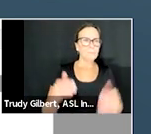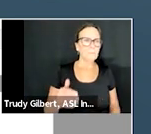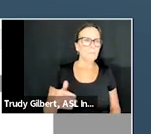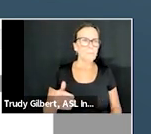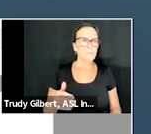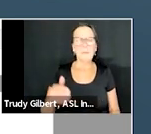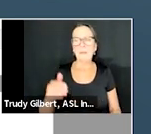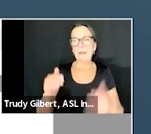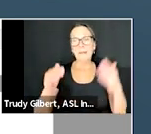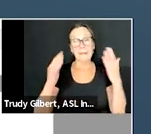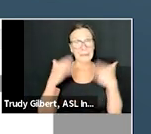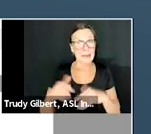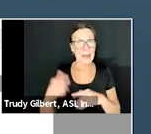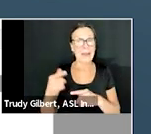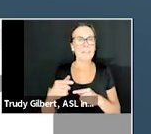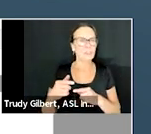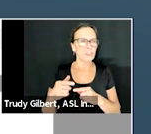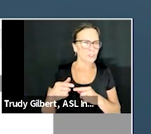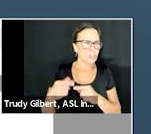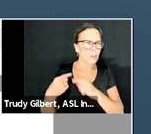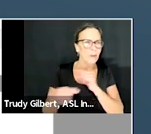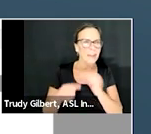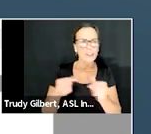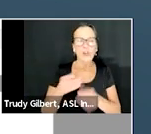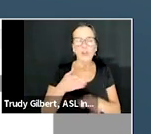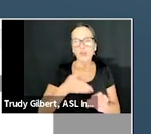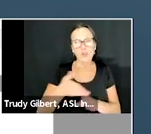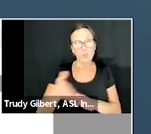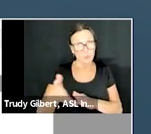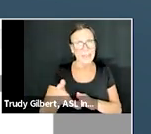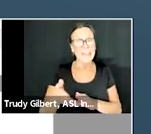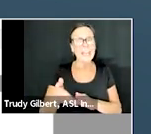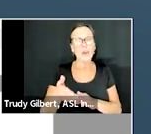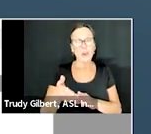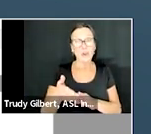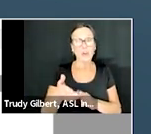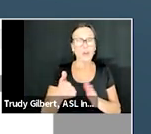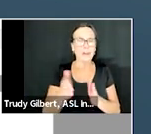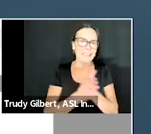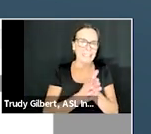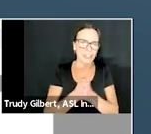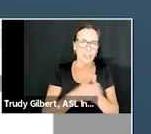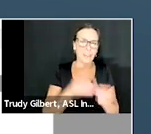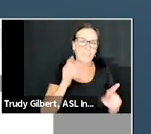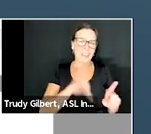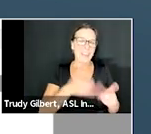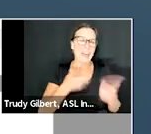I'm very involved in that. Next Gen Careers is a pilot program